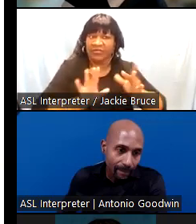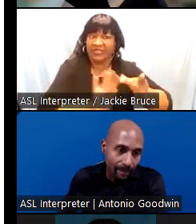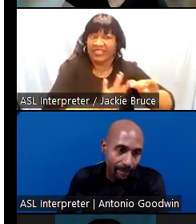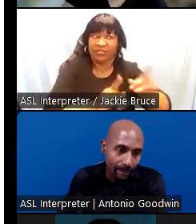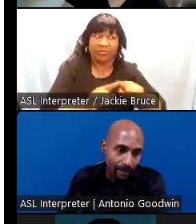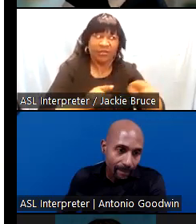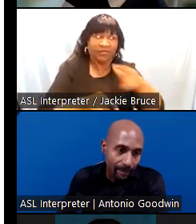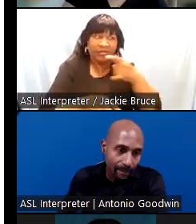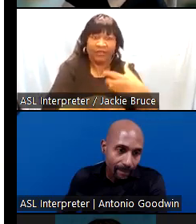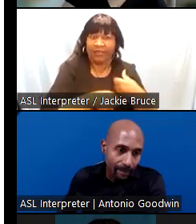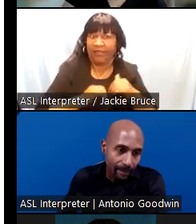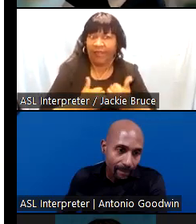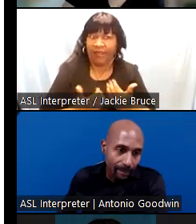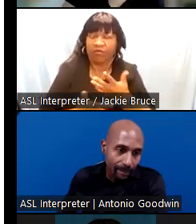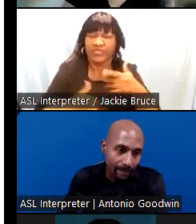getting them.